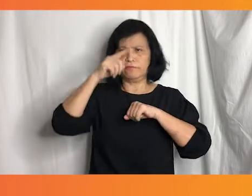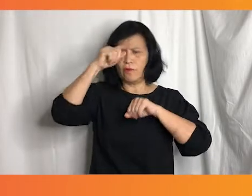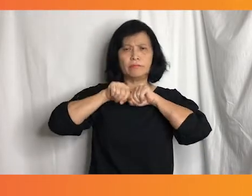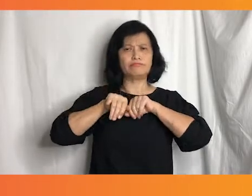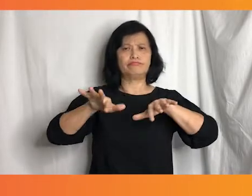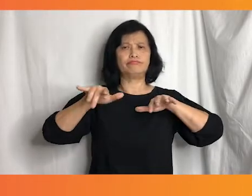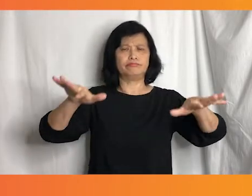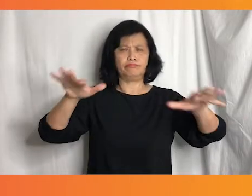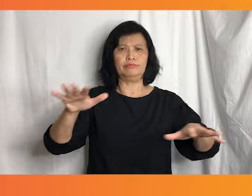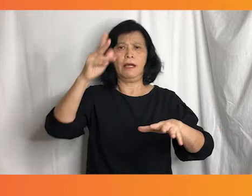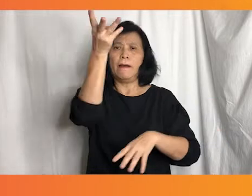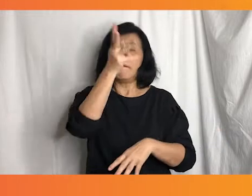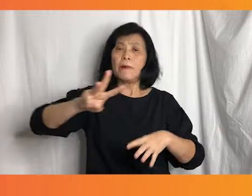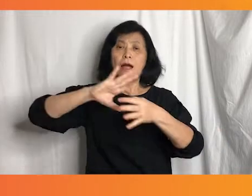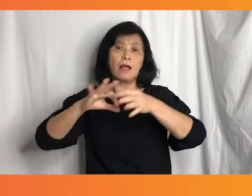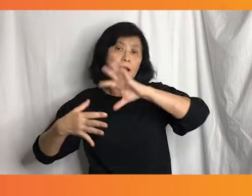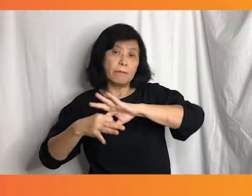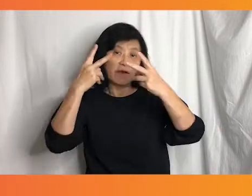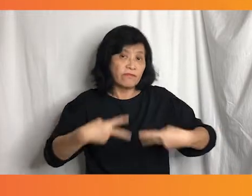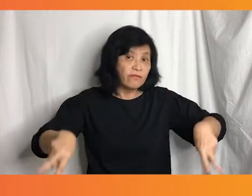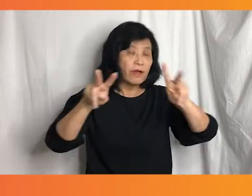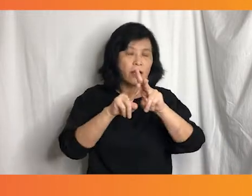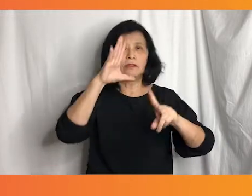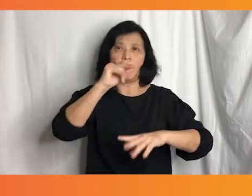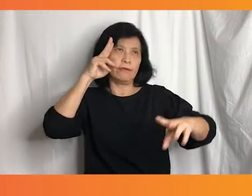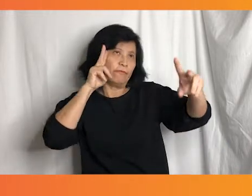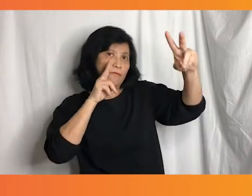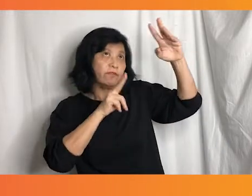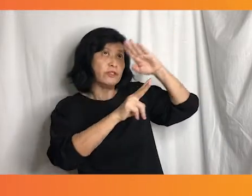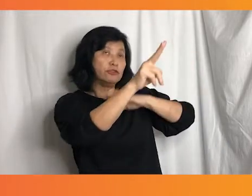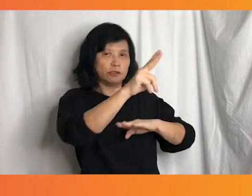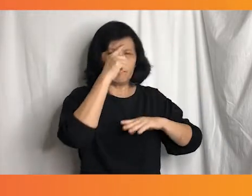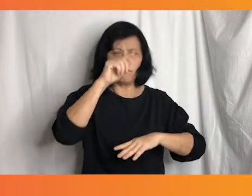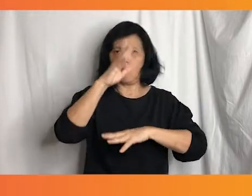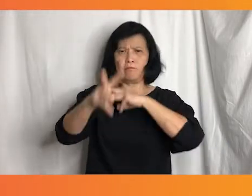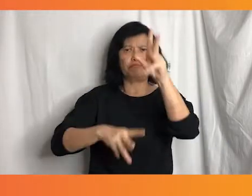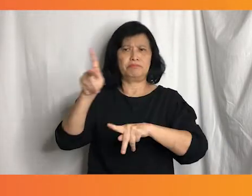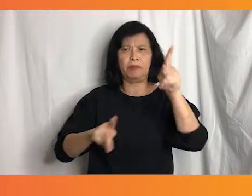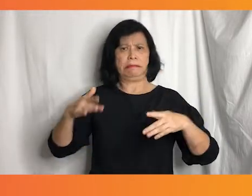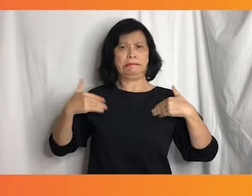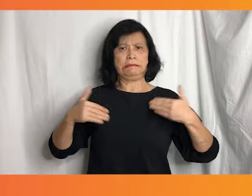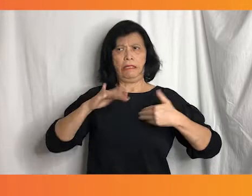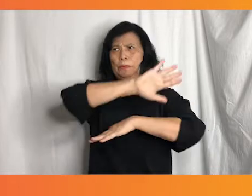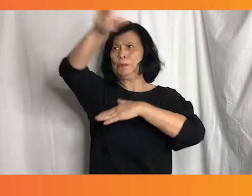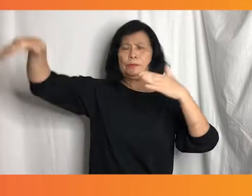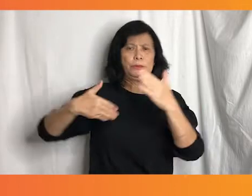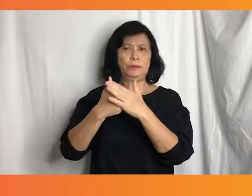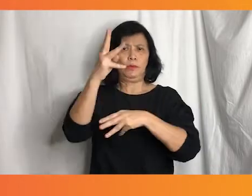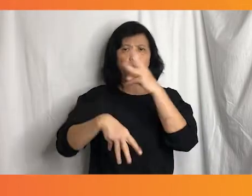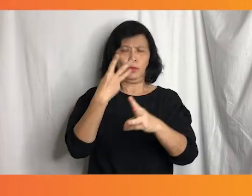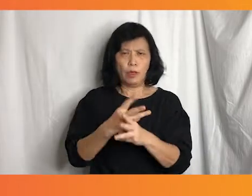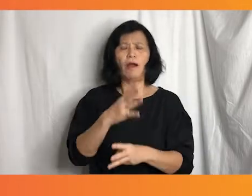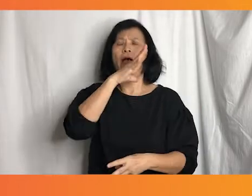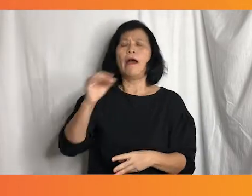Paralympic values and the vision of the Paralympic movement to young people throughout the world. Through education of inclusion and the